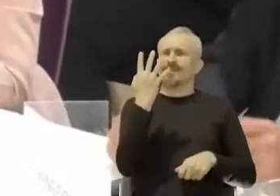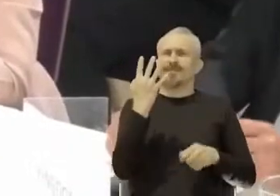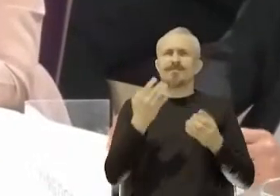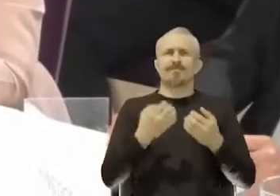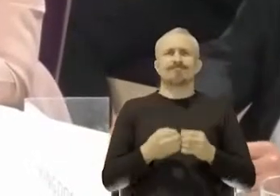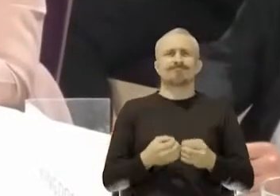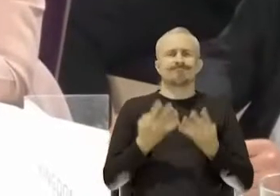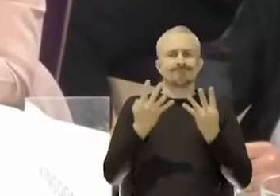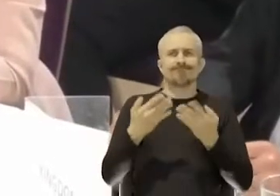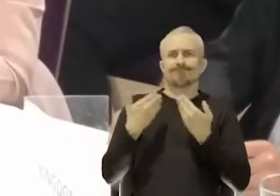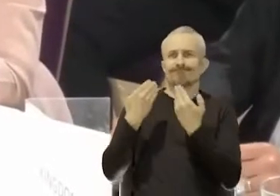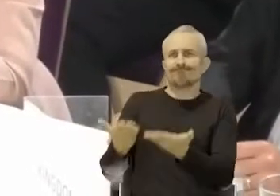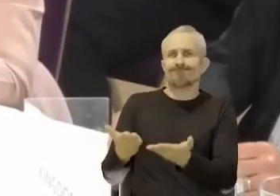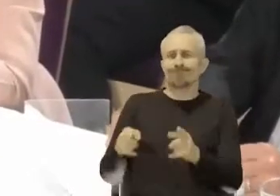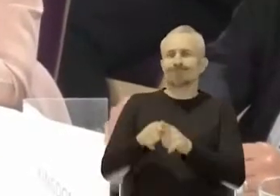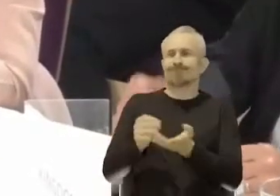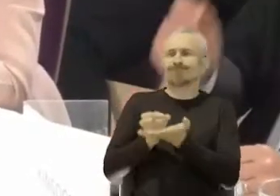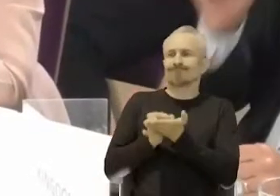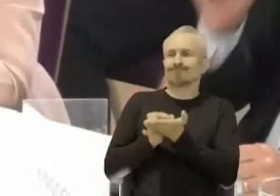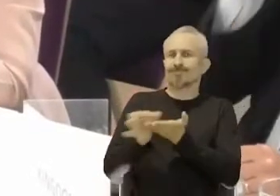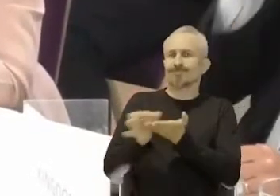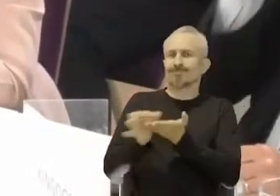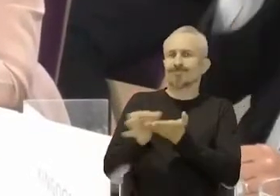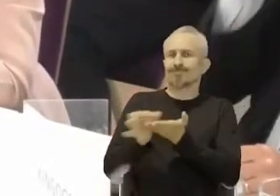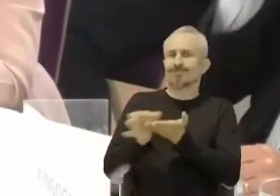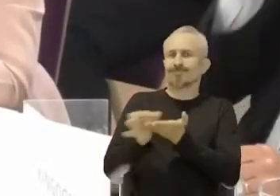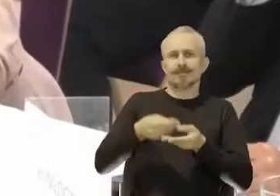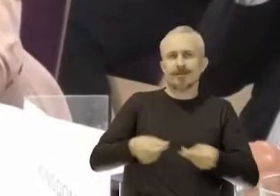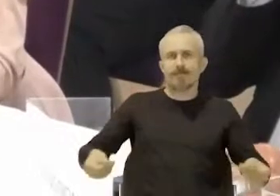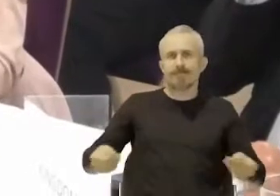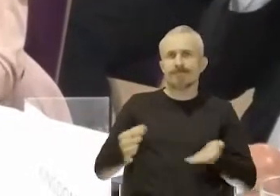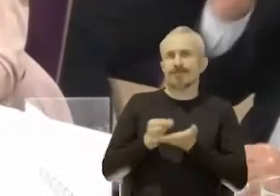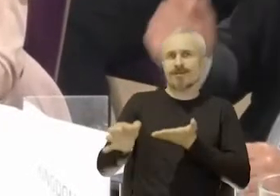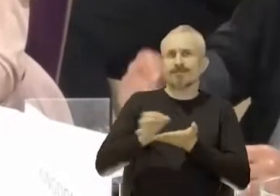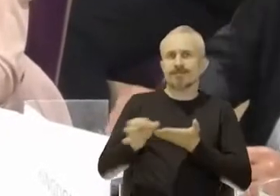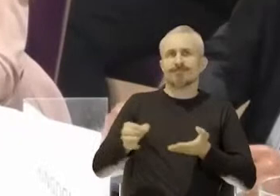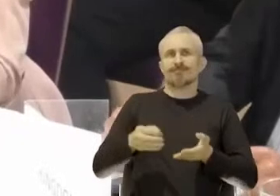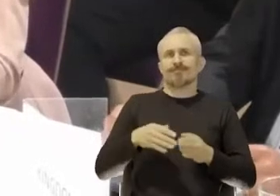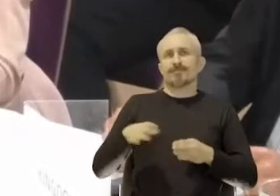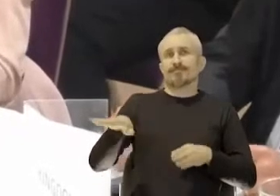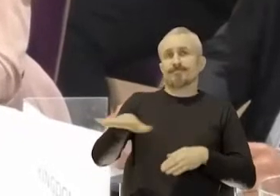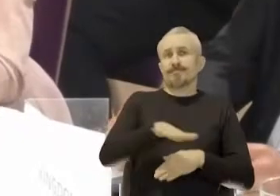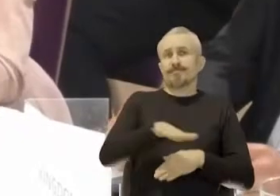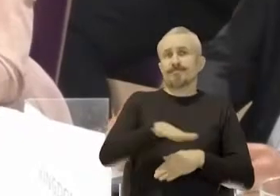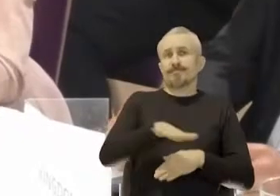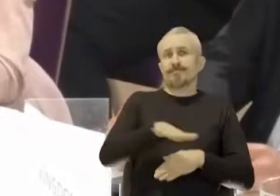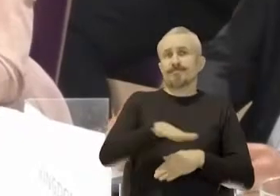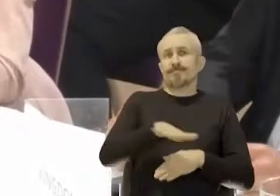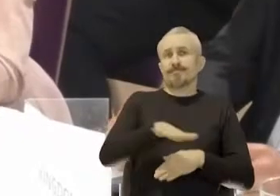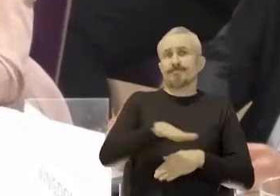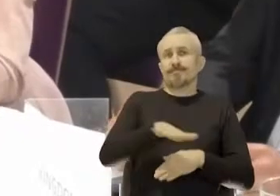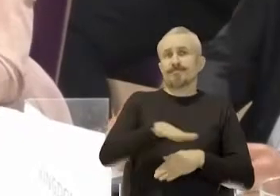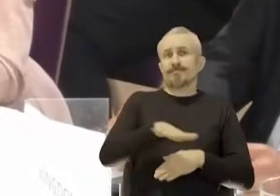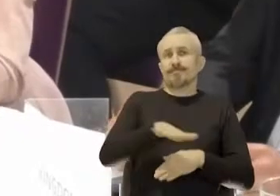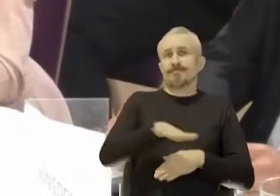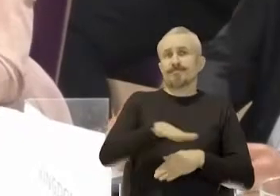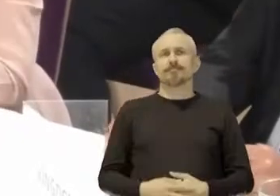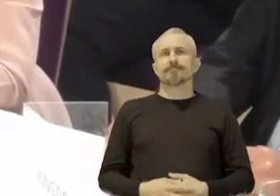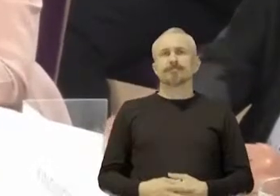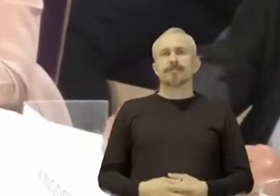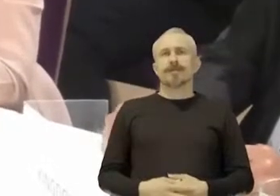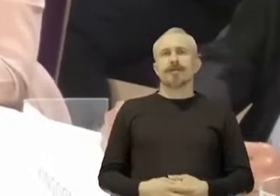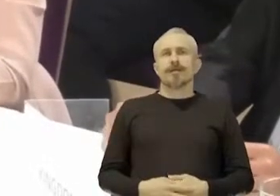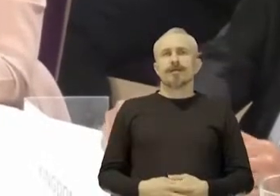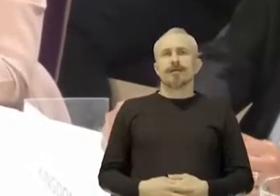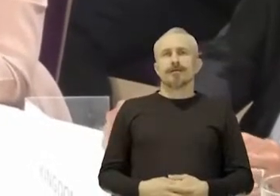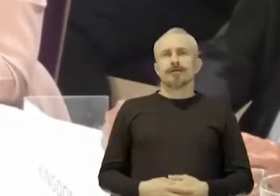to legalize land use, new credits, subsidies, and certain actions at the ministerial level.